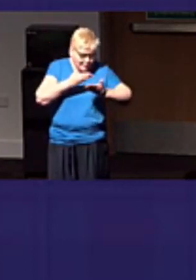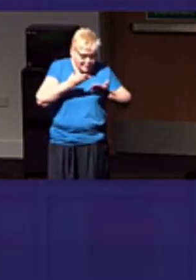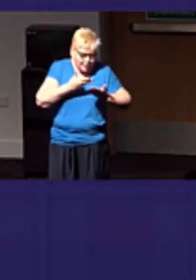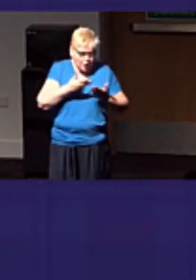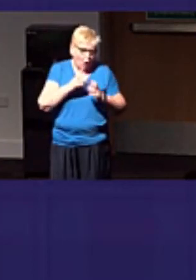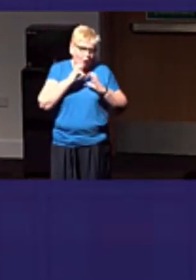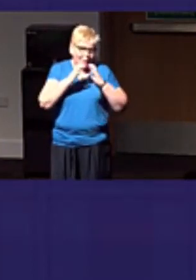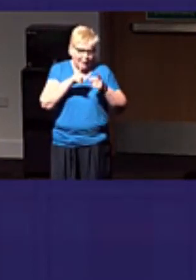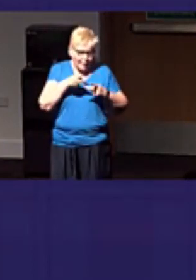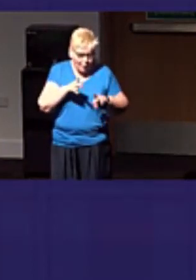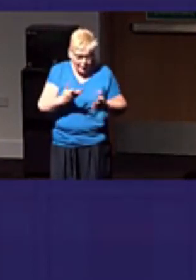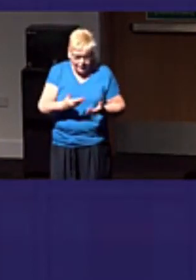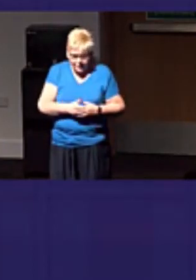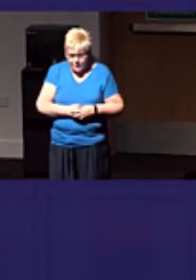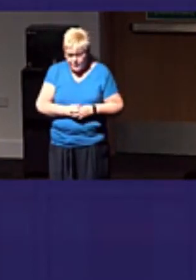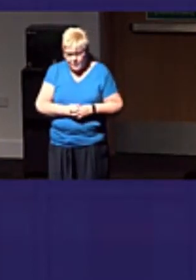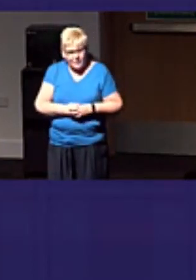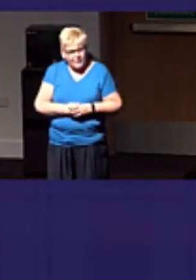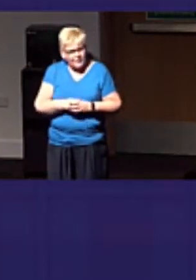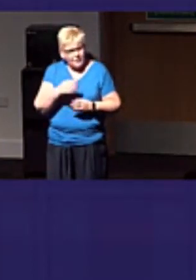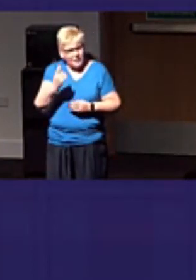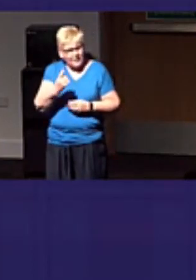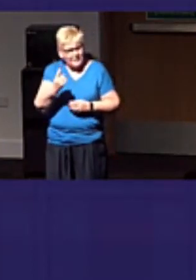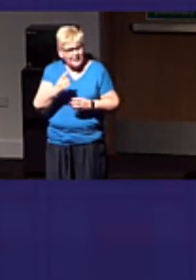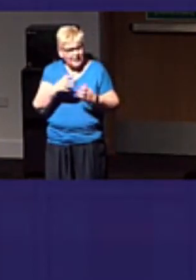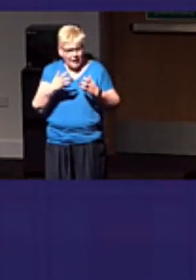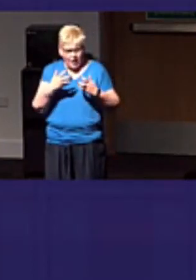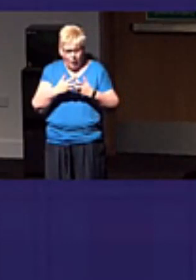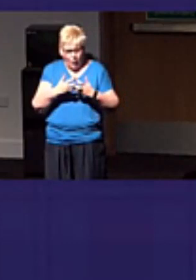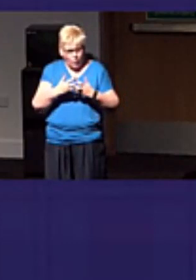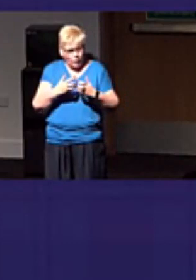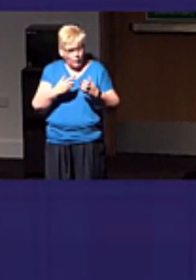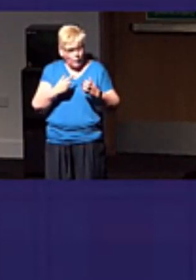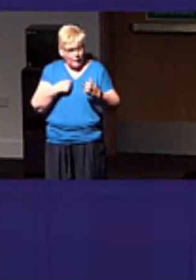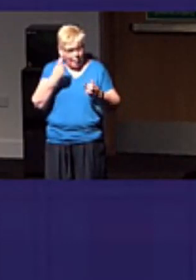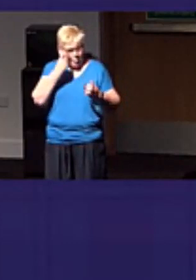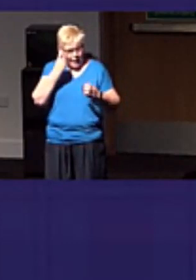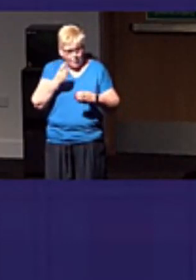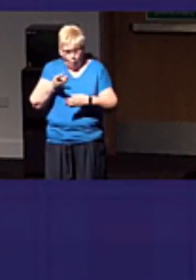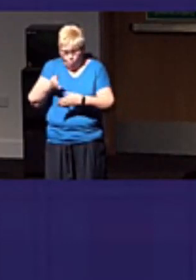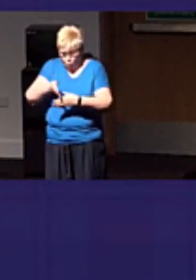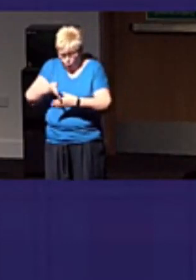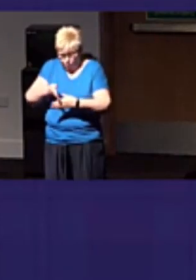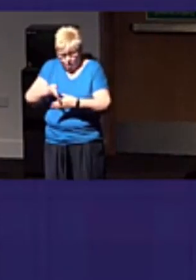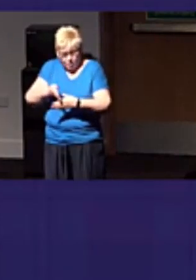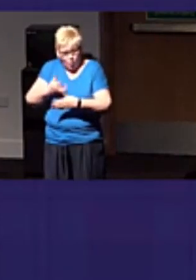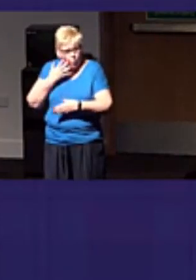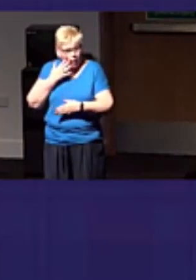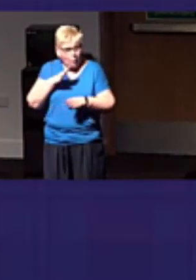communicate. He's like, how can I think about work when so many bad things are happening in the world?